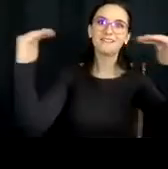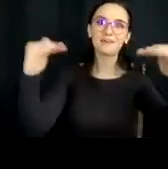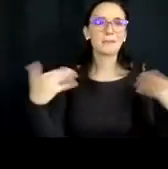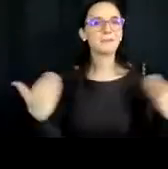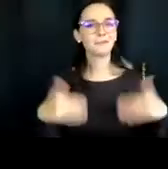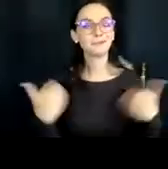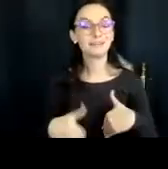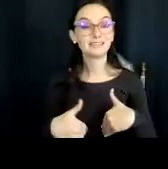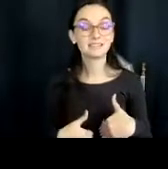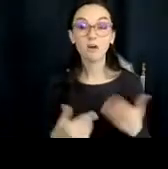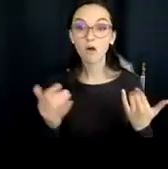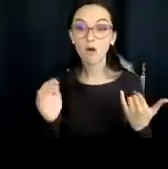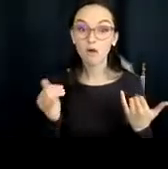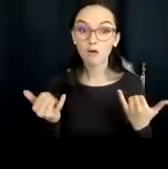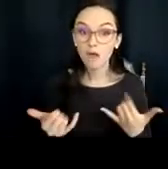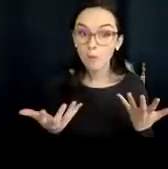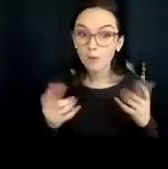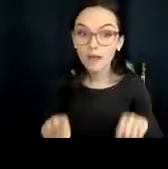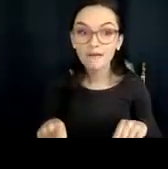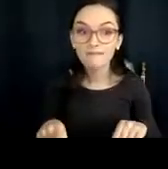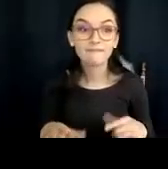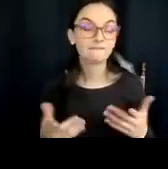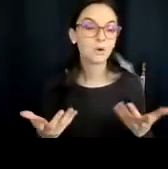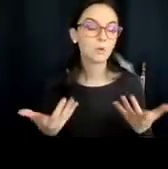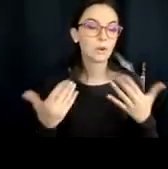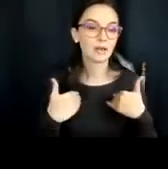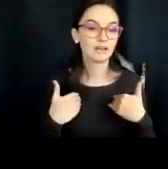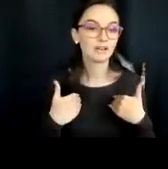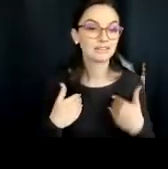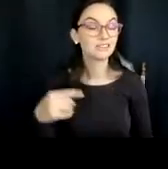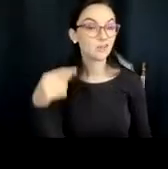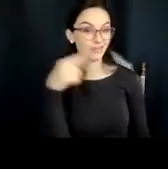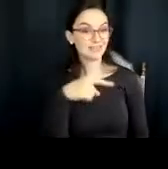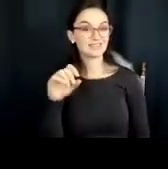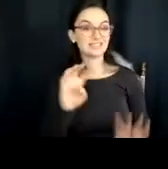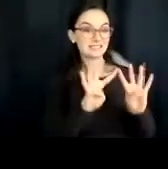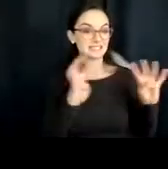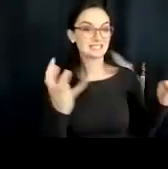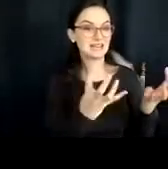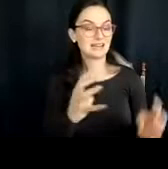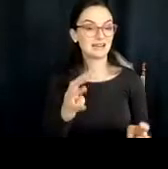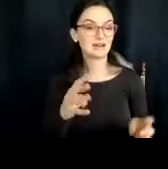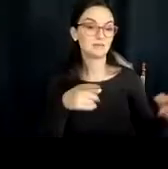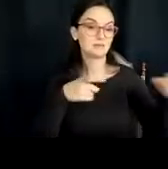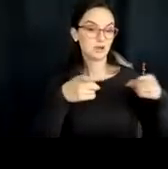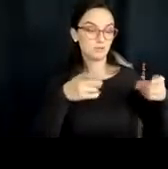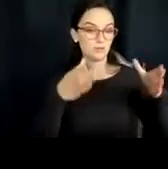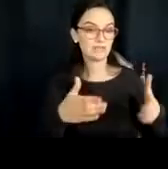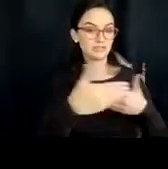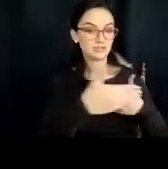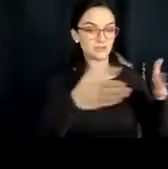in here? So this is a stadium operations room, and during the game it's